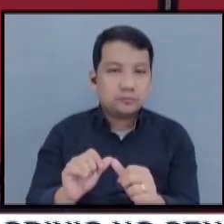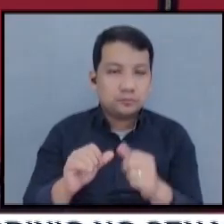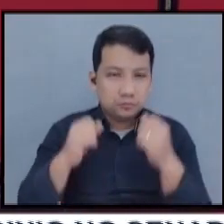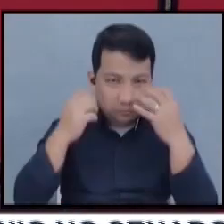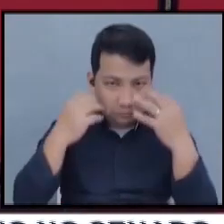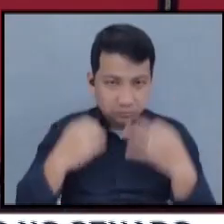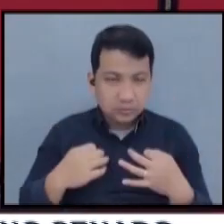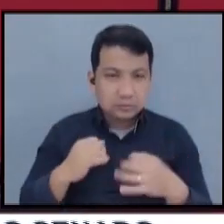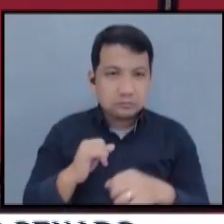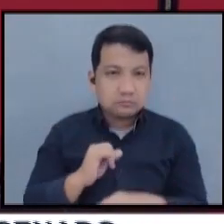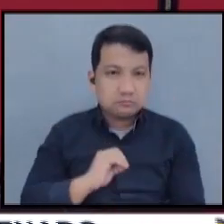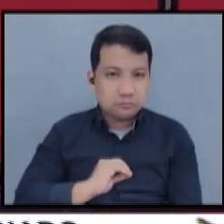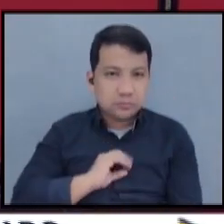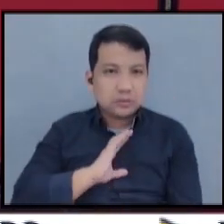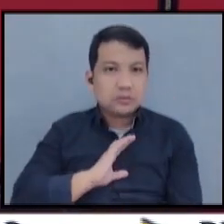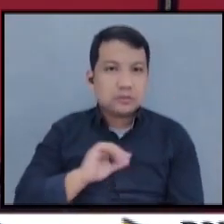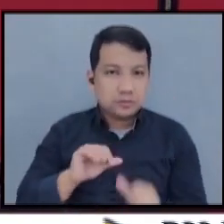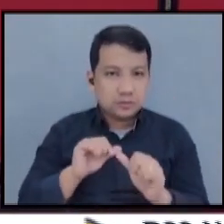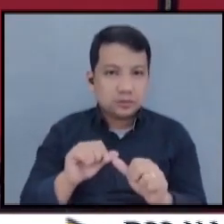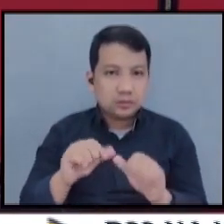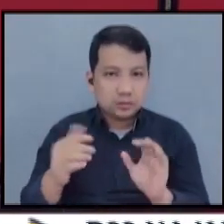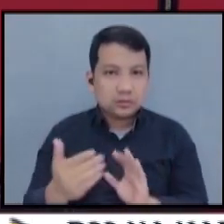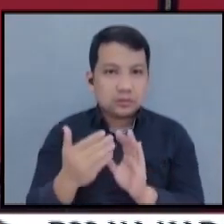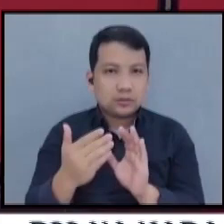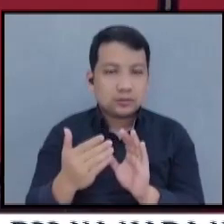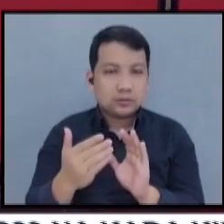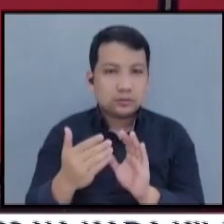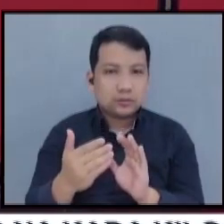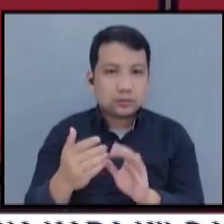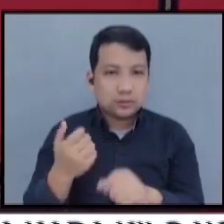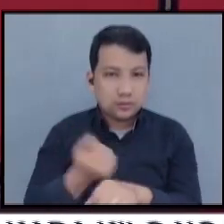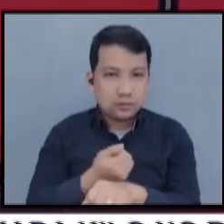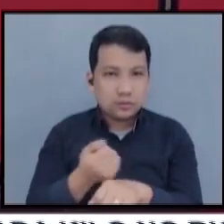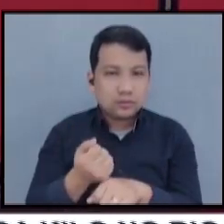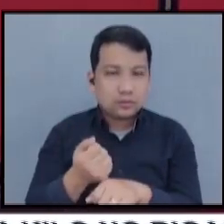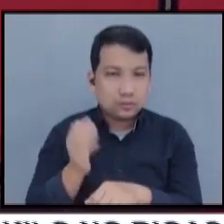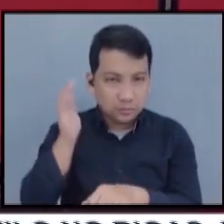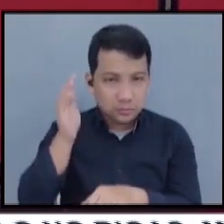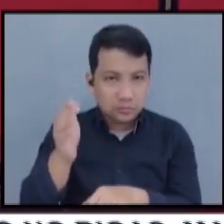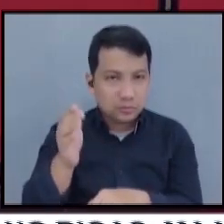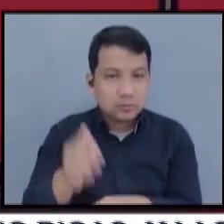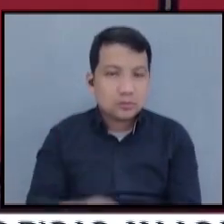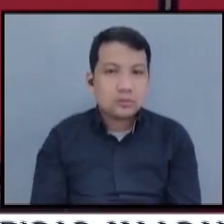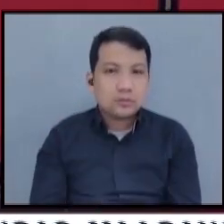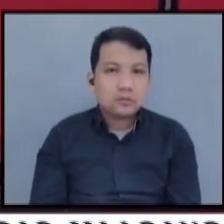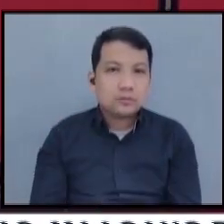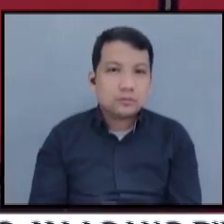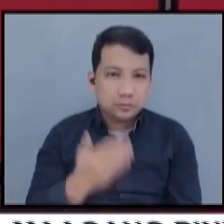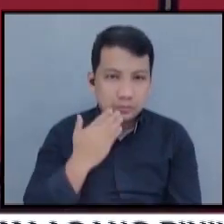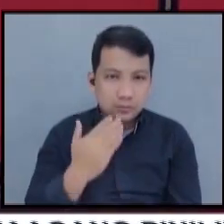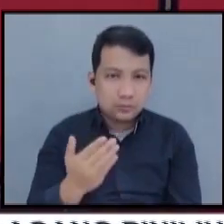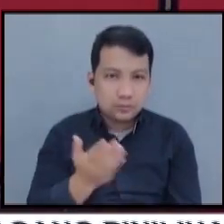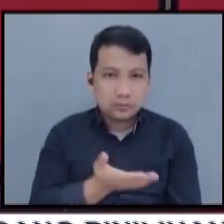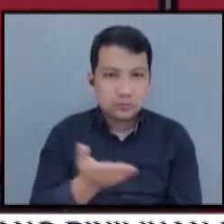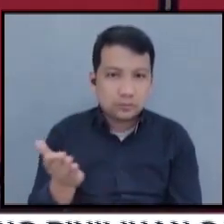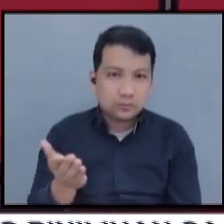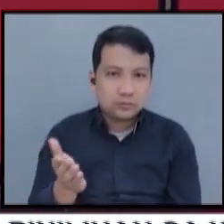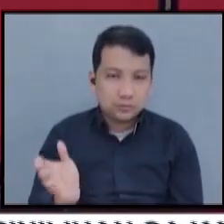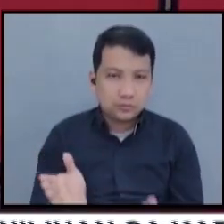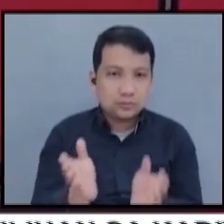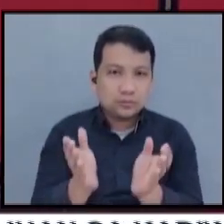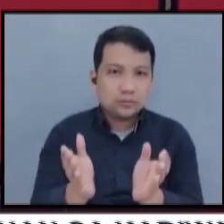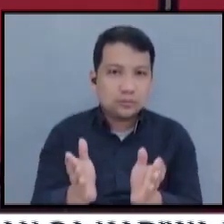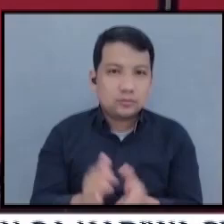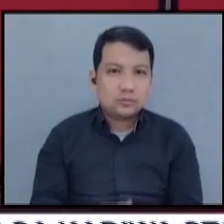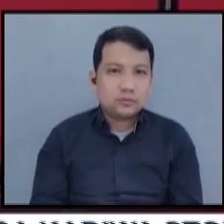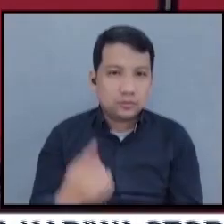to confront the trials that lie ahead. Thank you, and I urge that we all continue